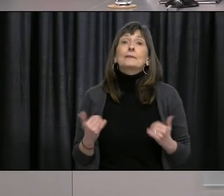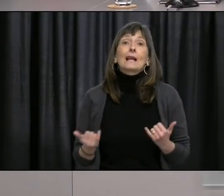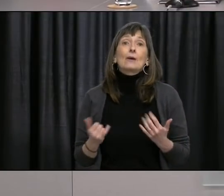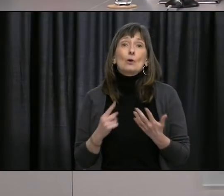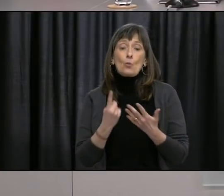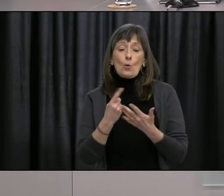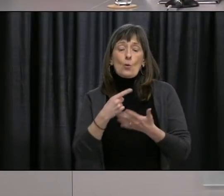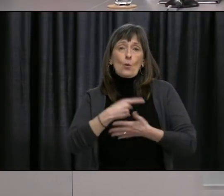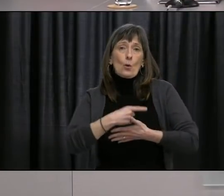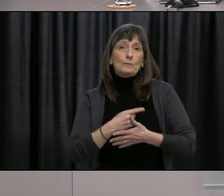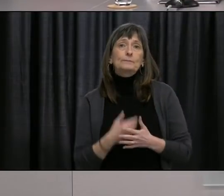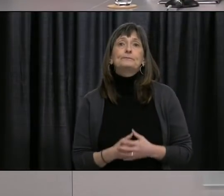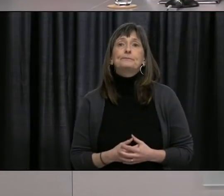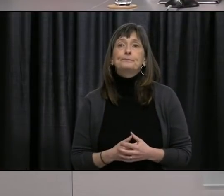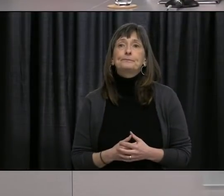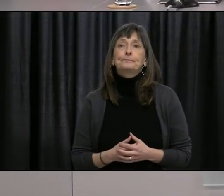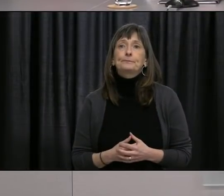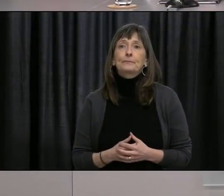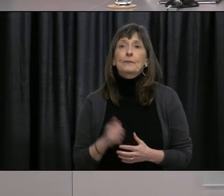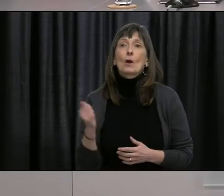ahead.